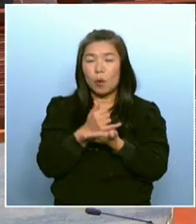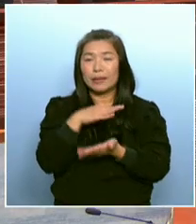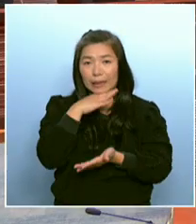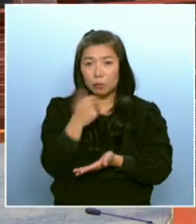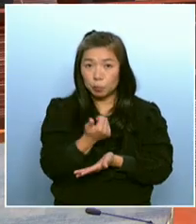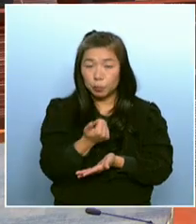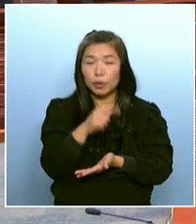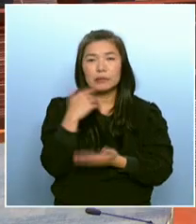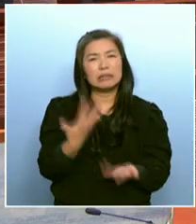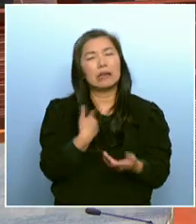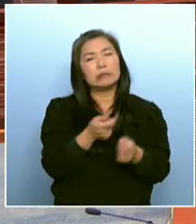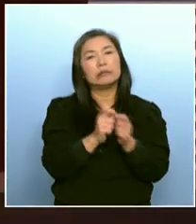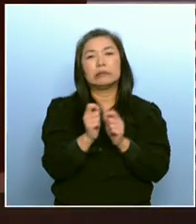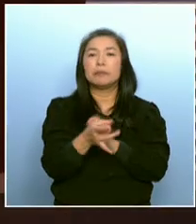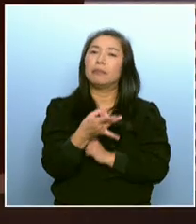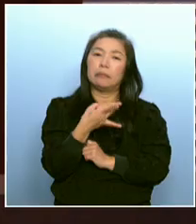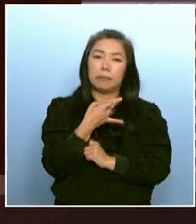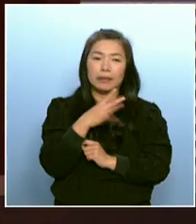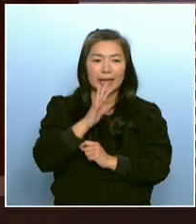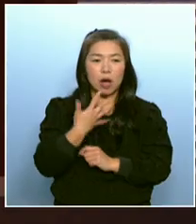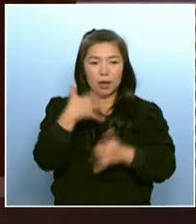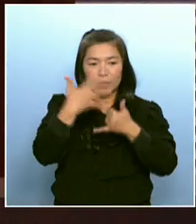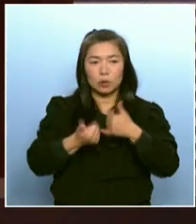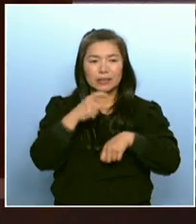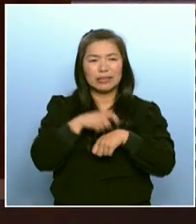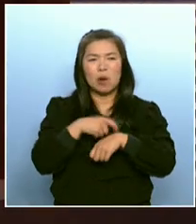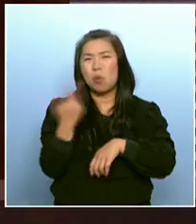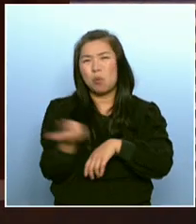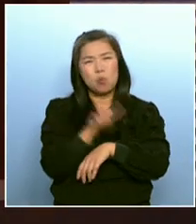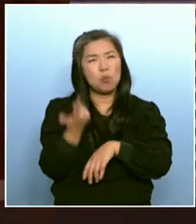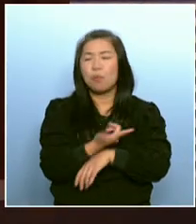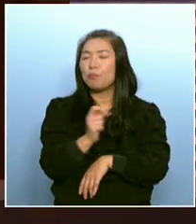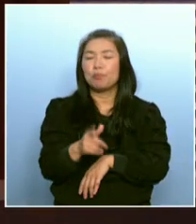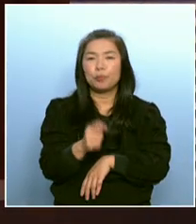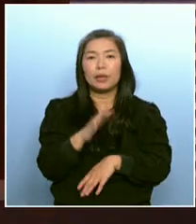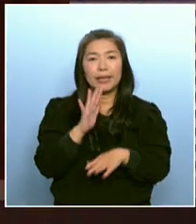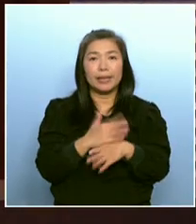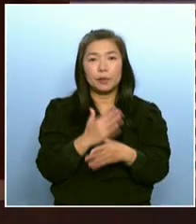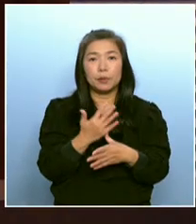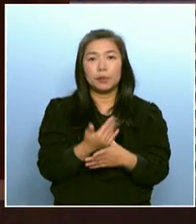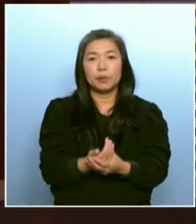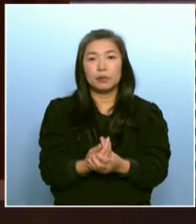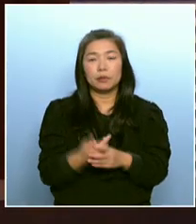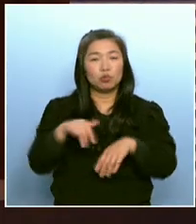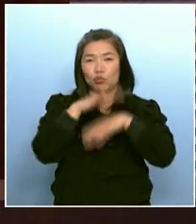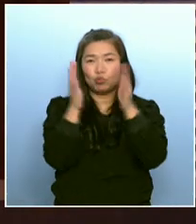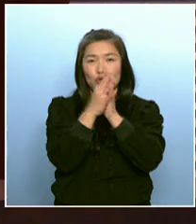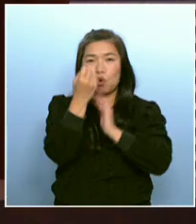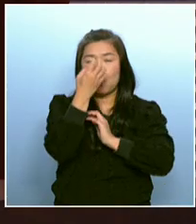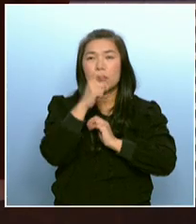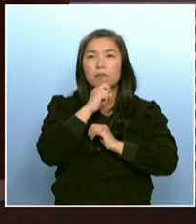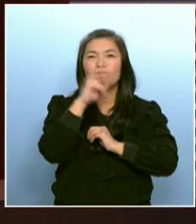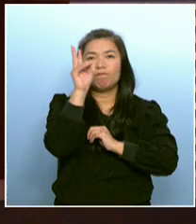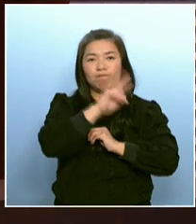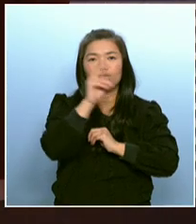As for how long applicants need to wait to get the services, I don't have the information at hand, but I believe the waiting time is not